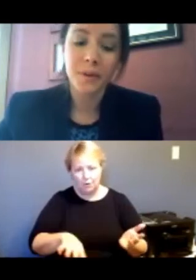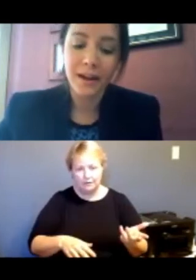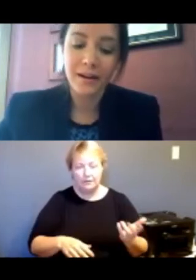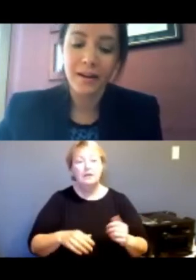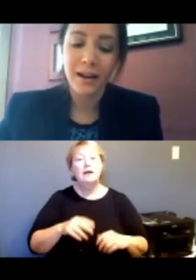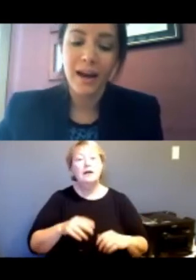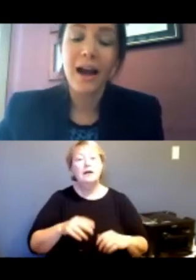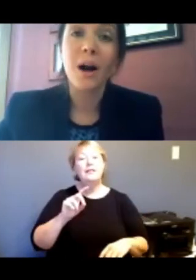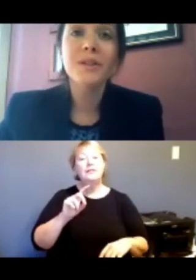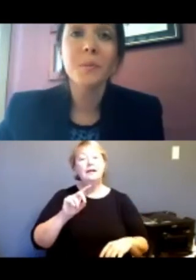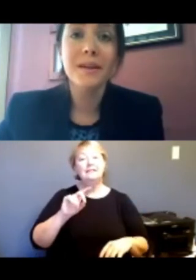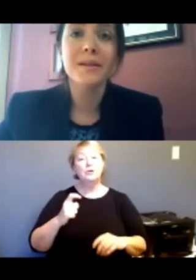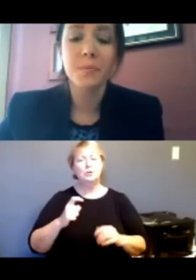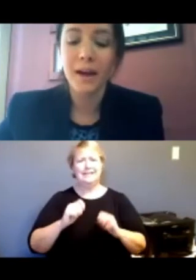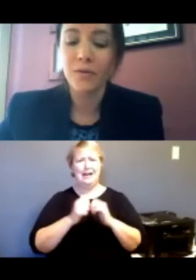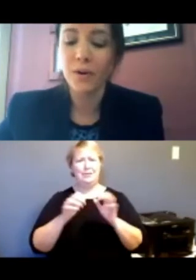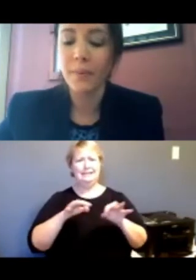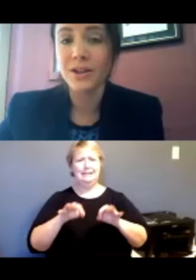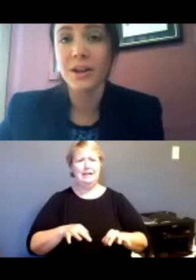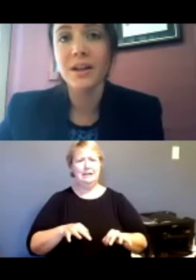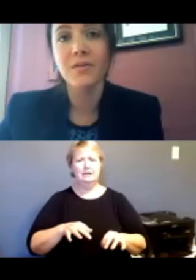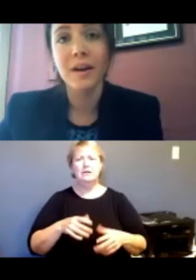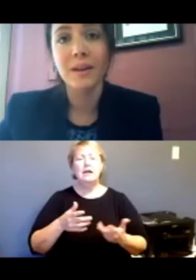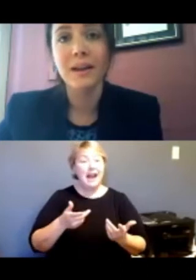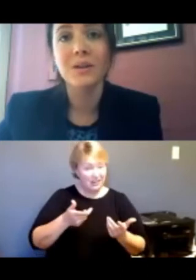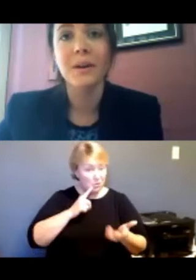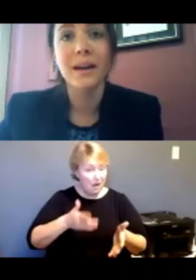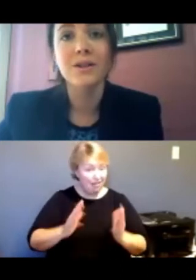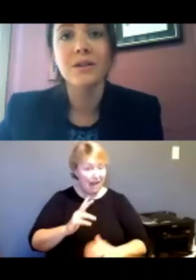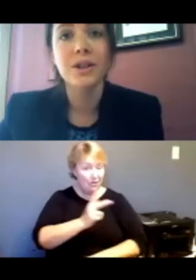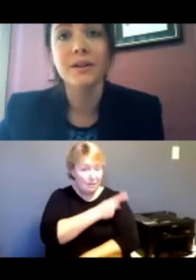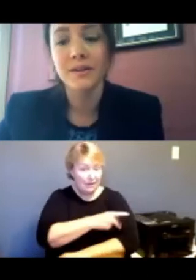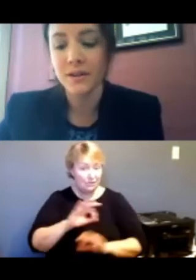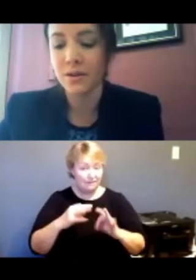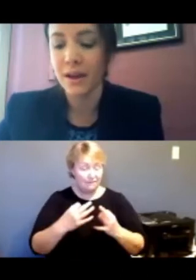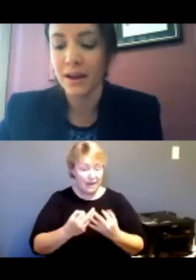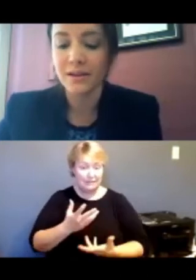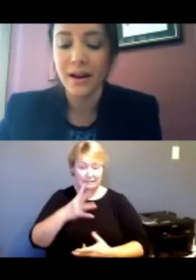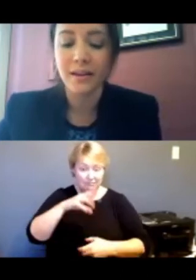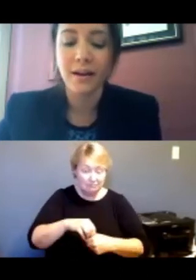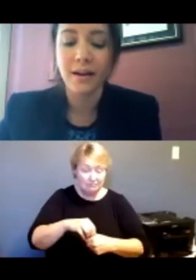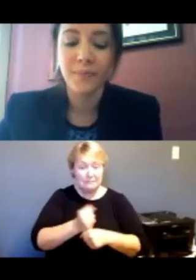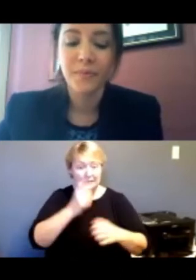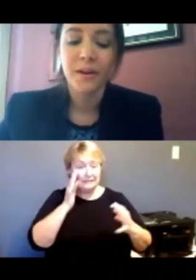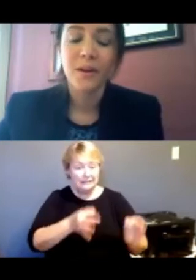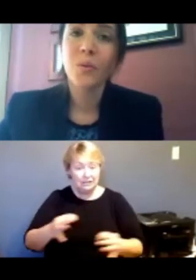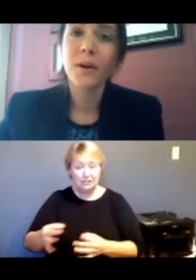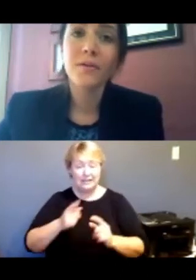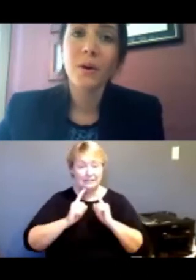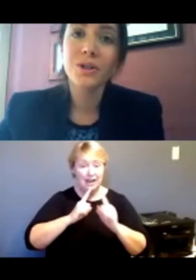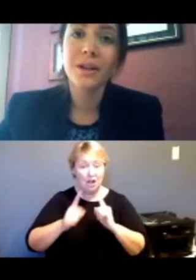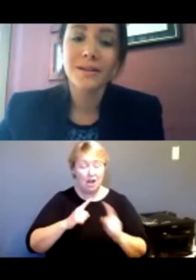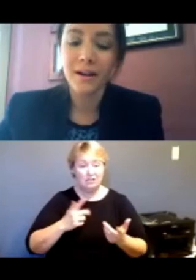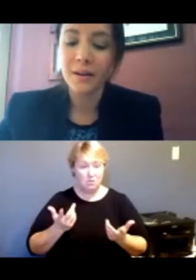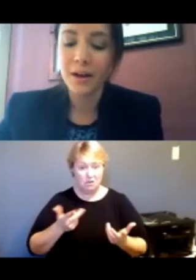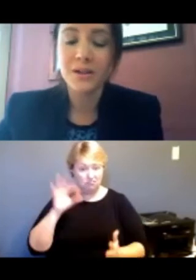diagnosis explained? And how much space is made for a patient and family to engage in shared decision-making and dialogue? The work